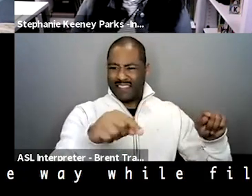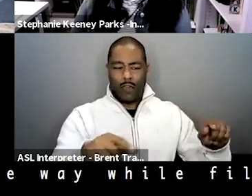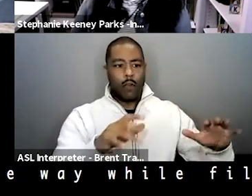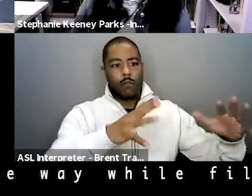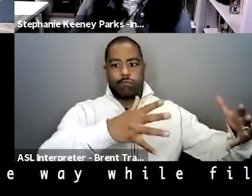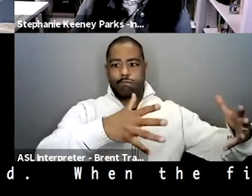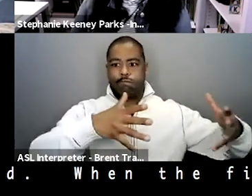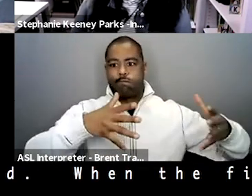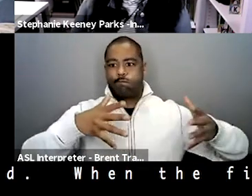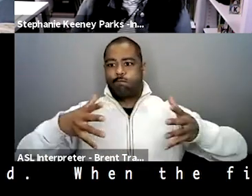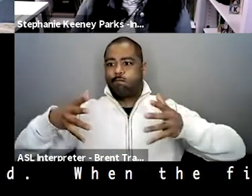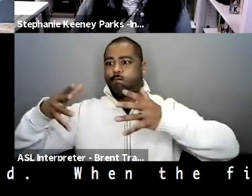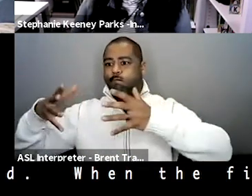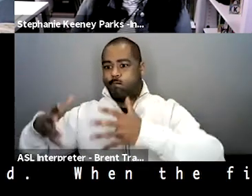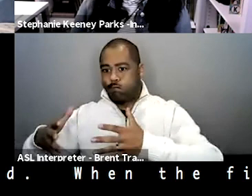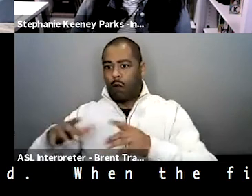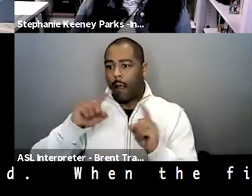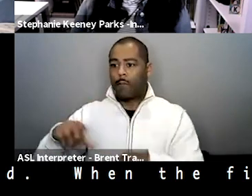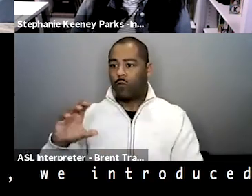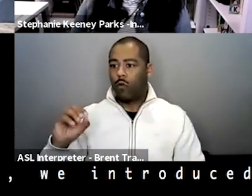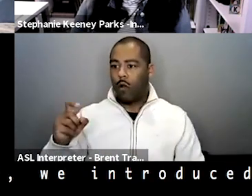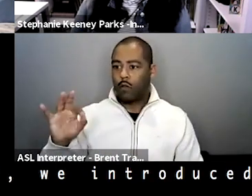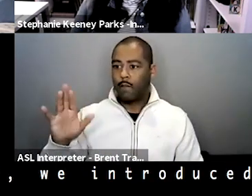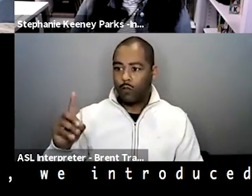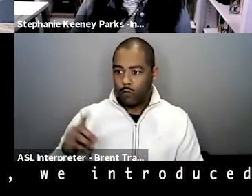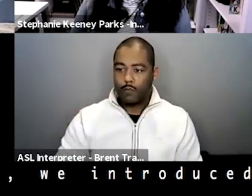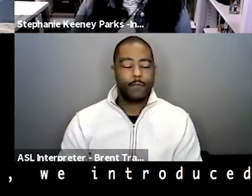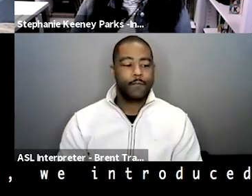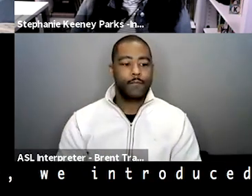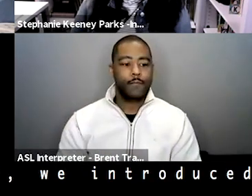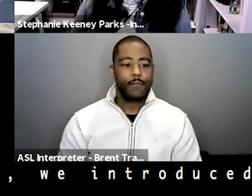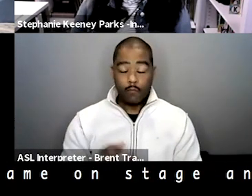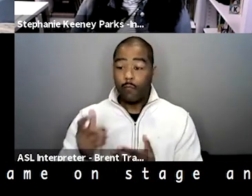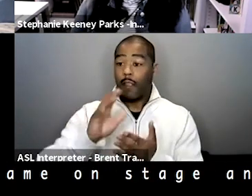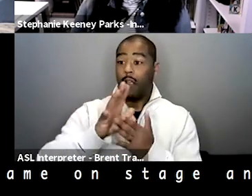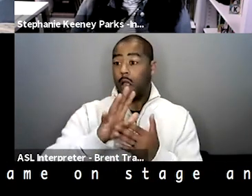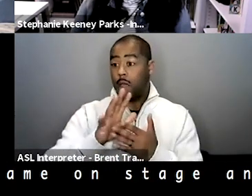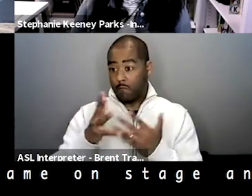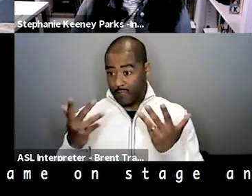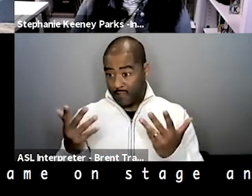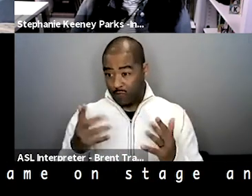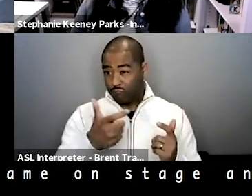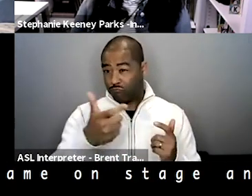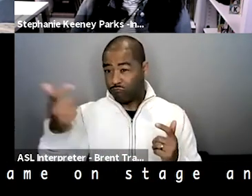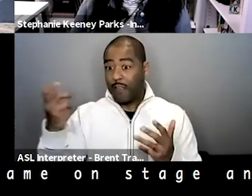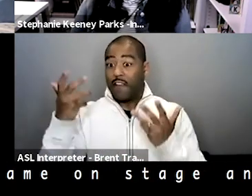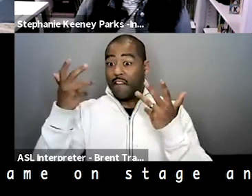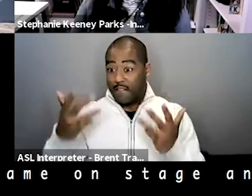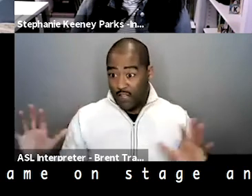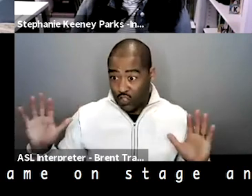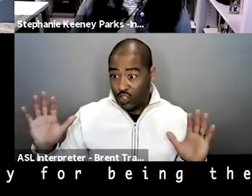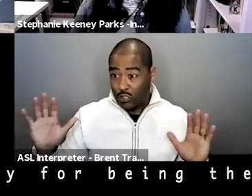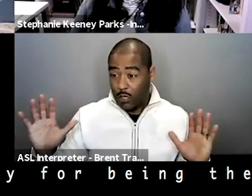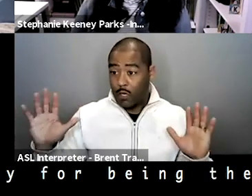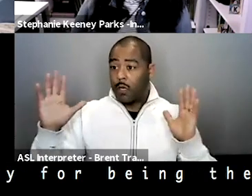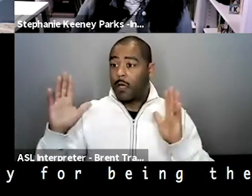to Oxford. And when the film was finished, we introduced Donald and he came up on stage